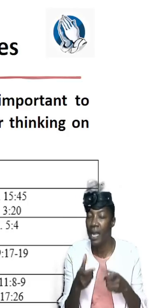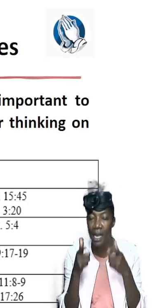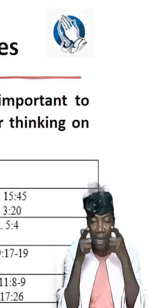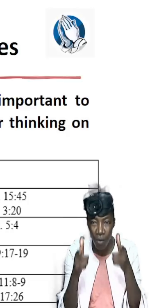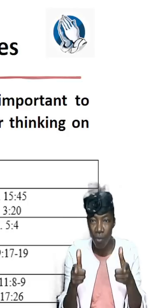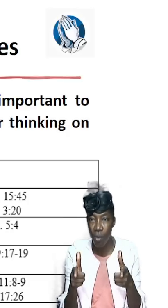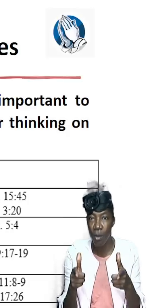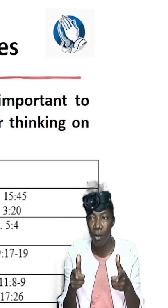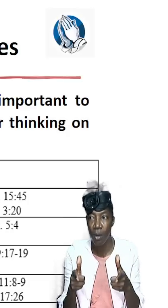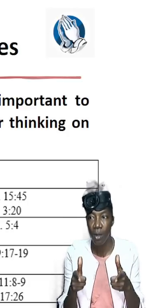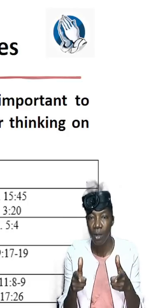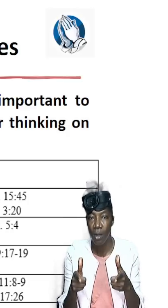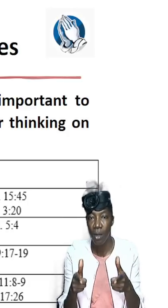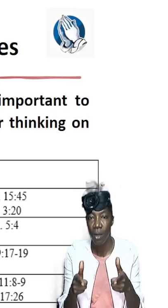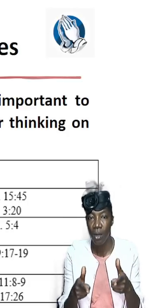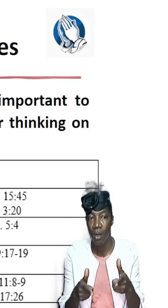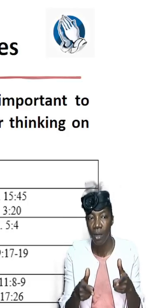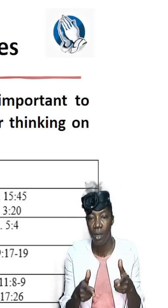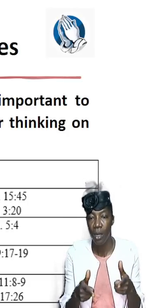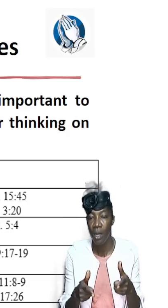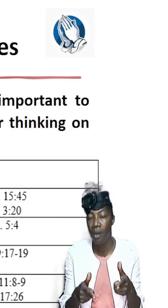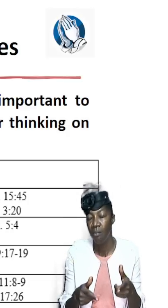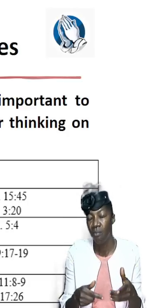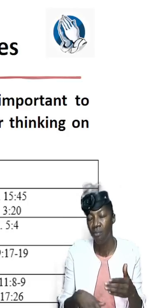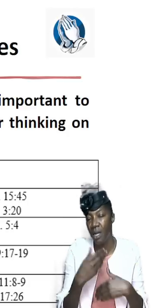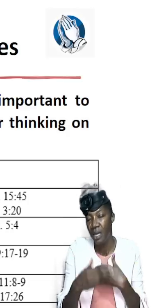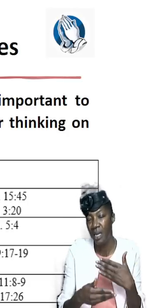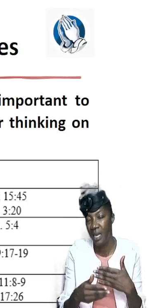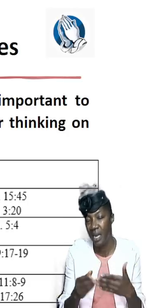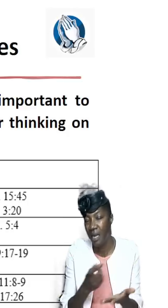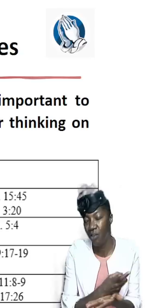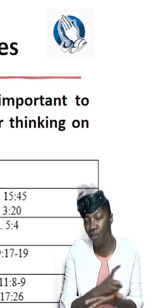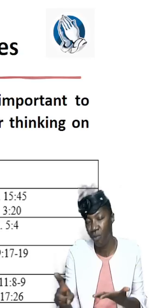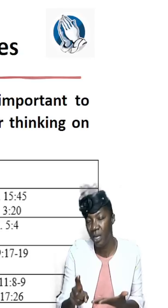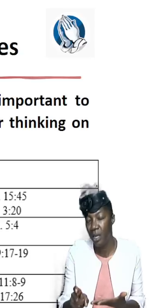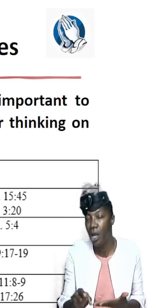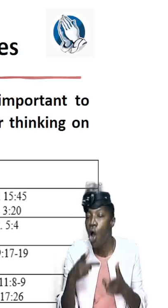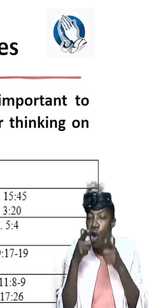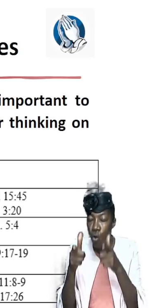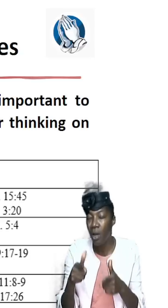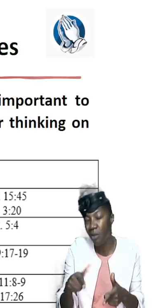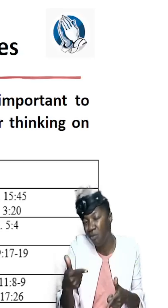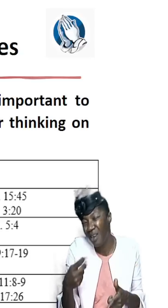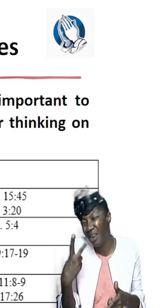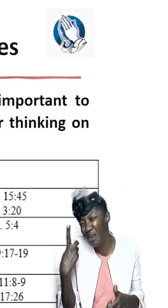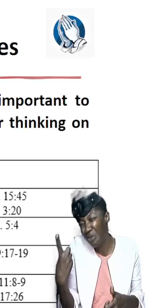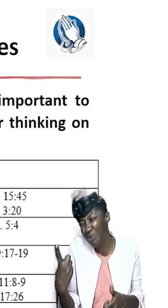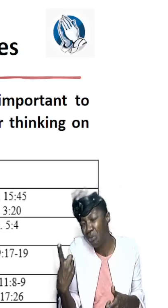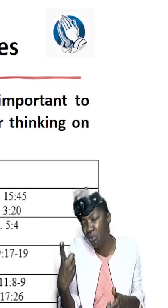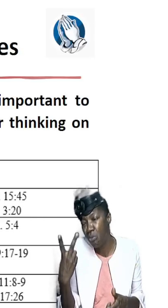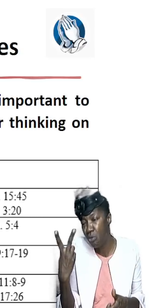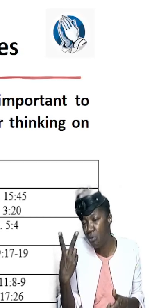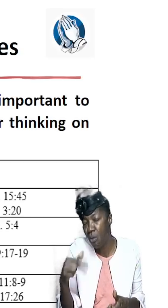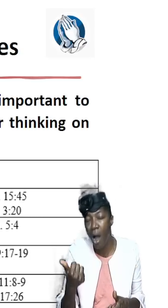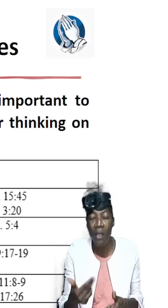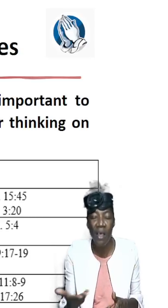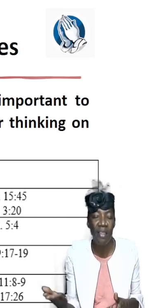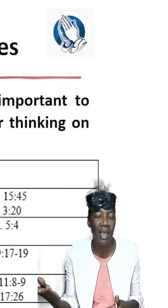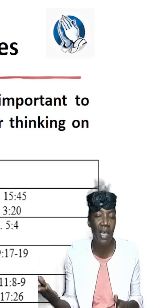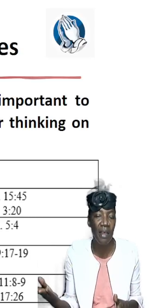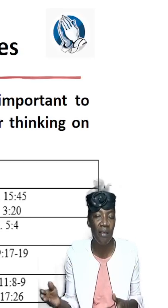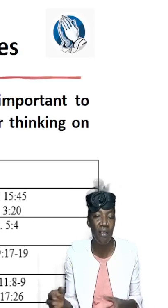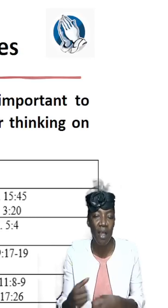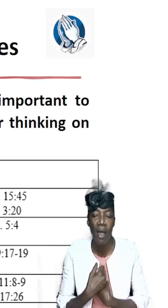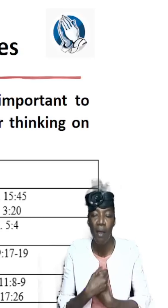Melchizedek, God's willing, next week. We'll take a look at one or two other things and just to some of the things that cause and